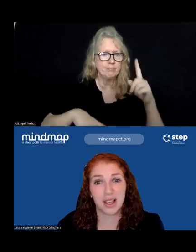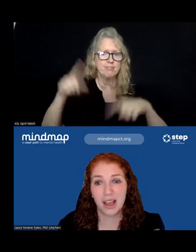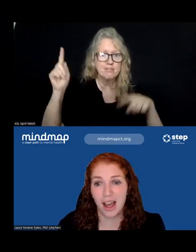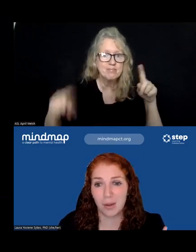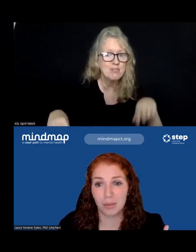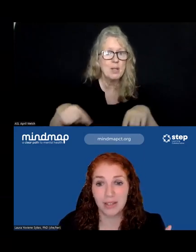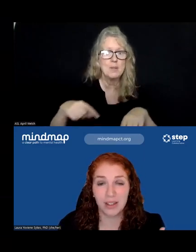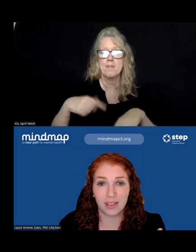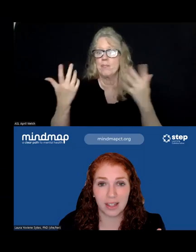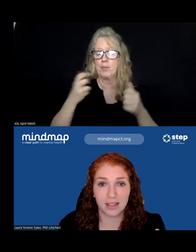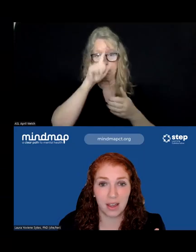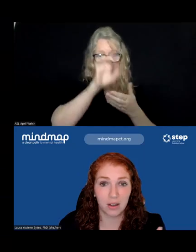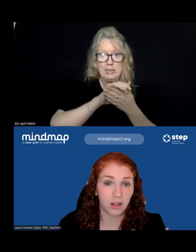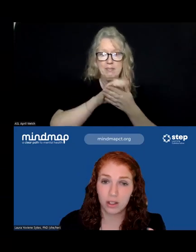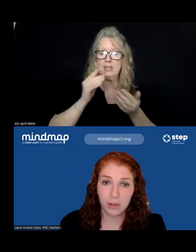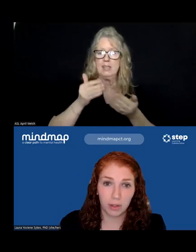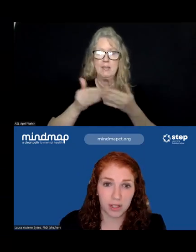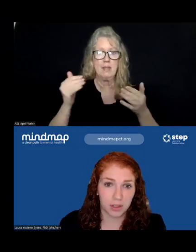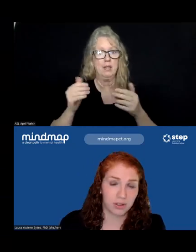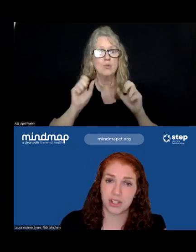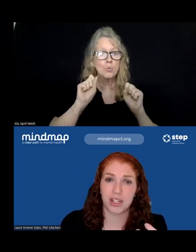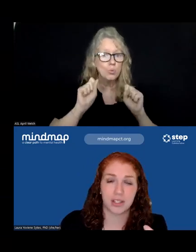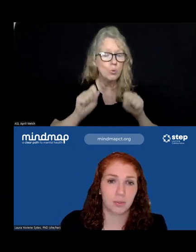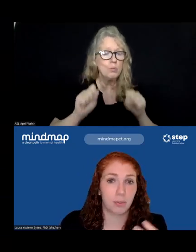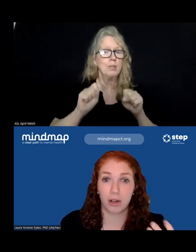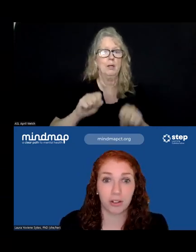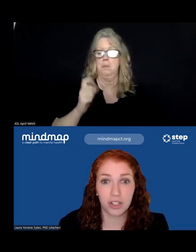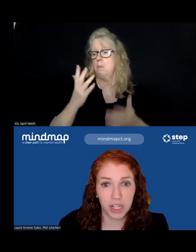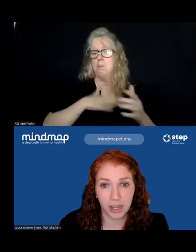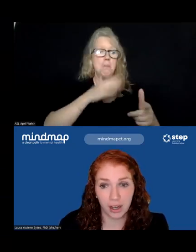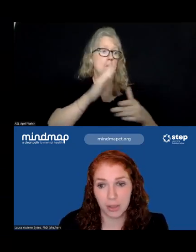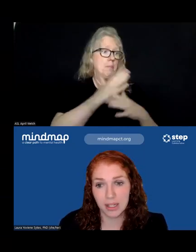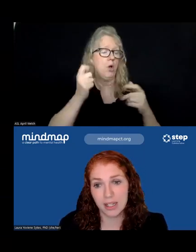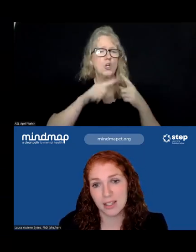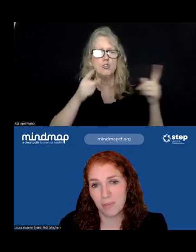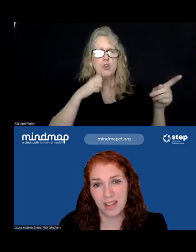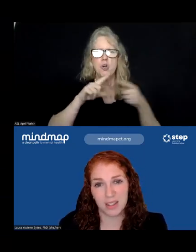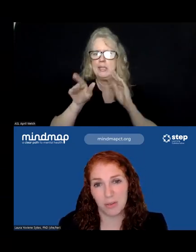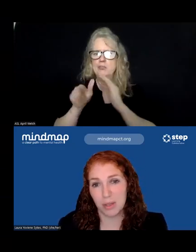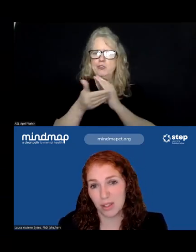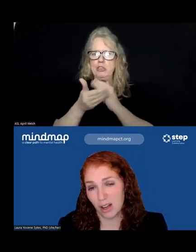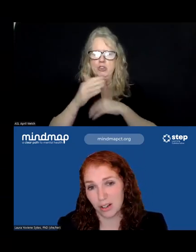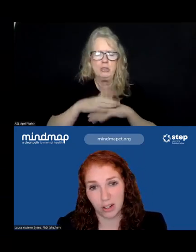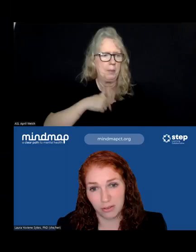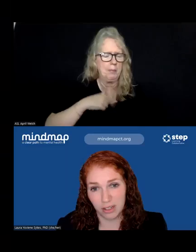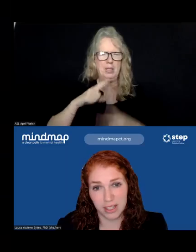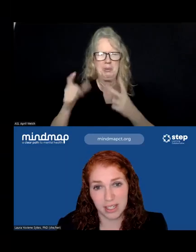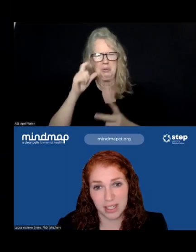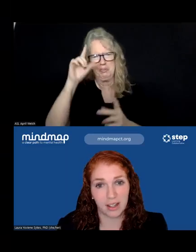as believing things that could be plausible, such as, my partner is cheating on me, to something that's bizarre